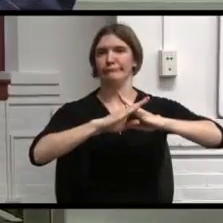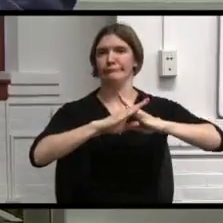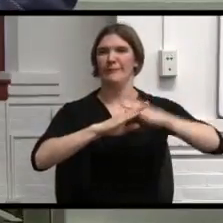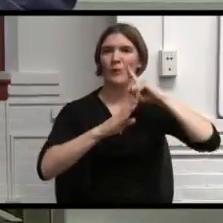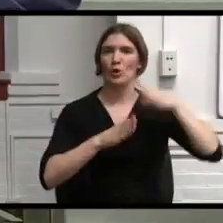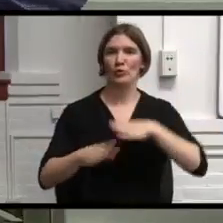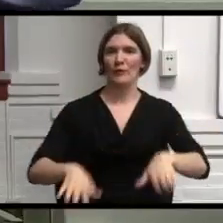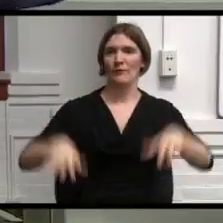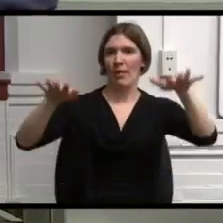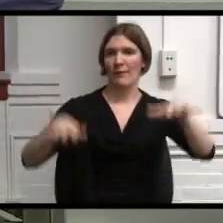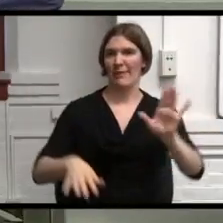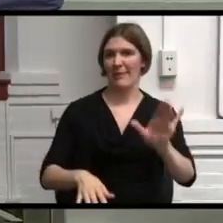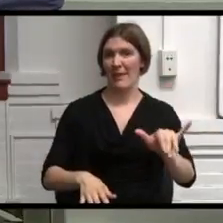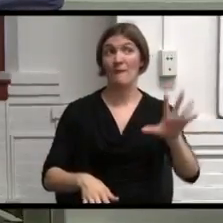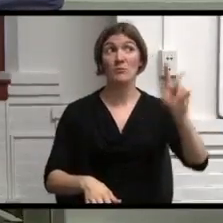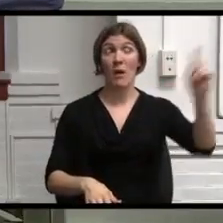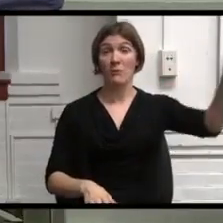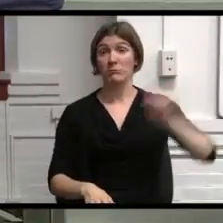Vermont